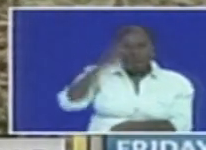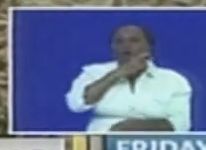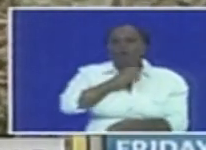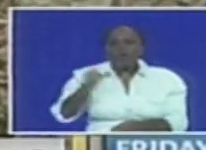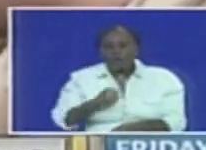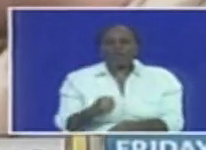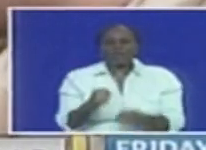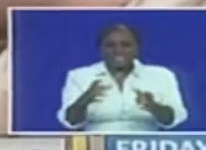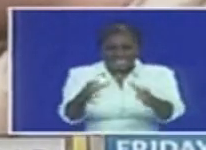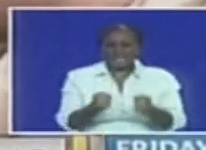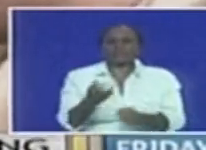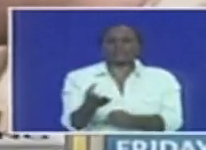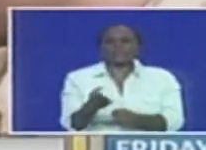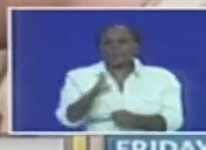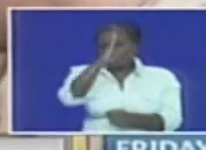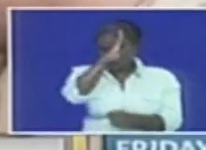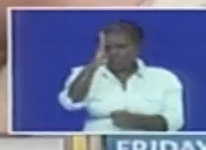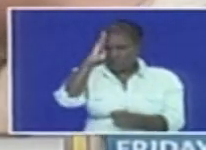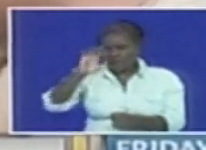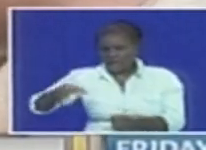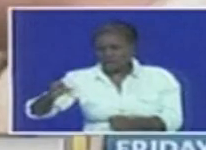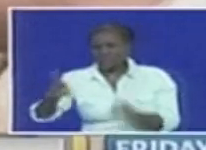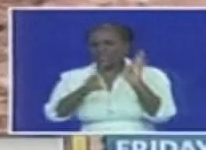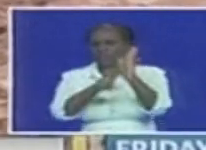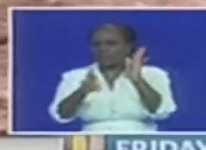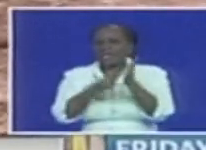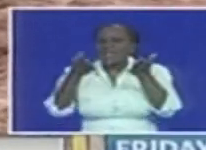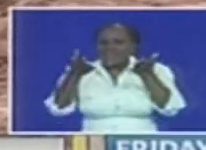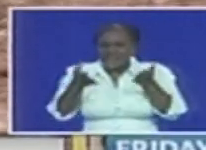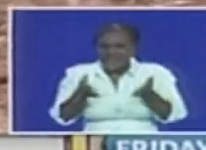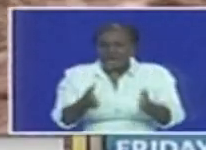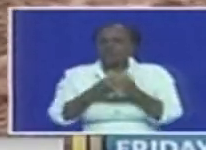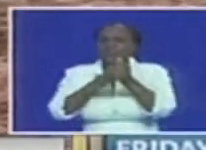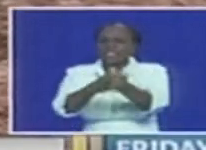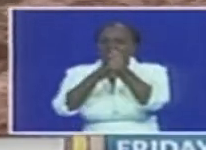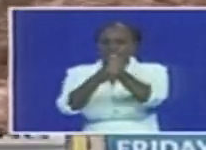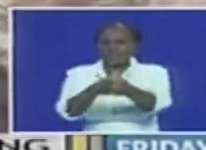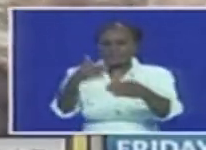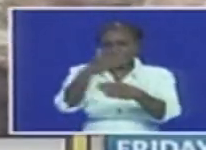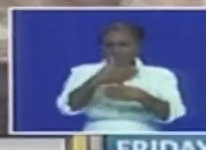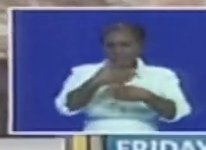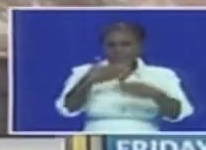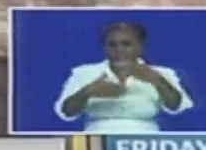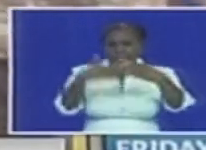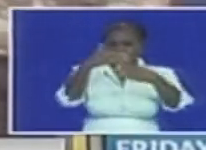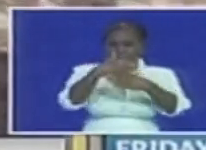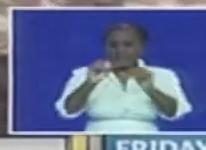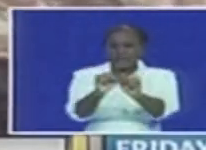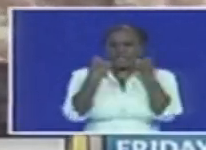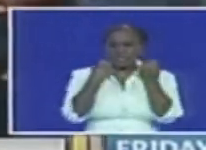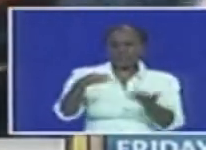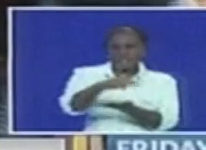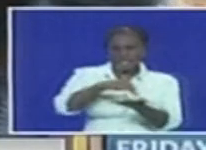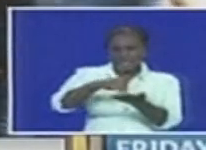wanaweza kukushika. The Bungoma County Women Representative is now spearheading the construction of a rescue center for such